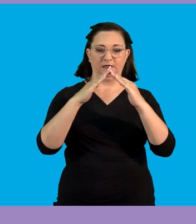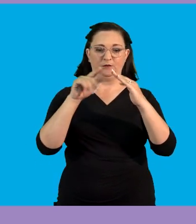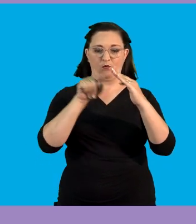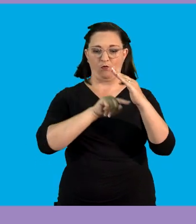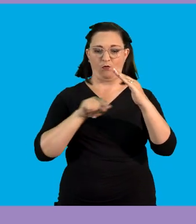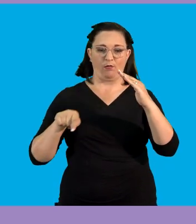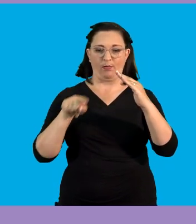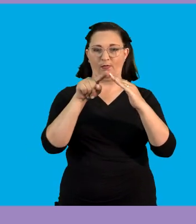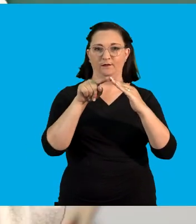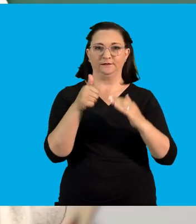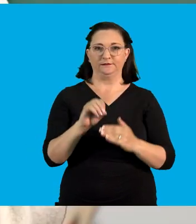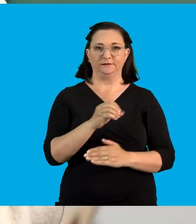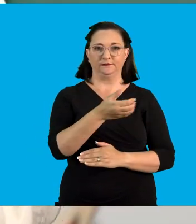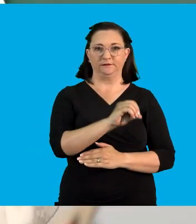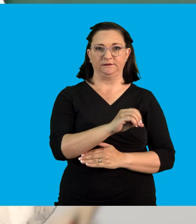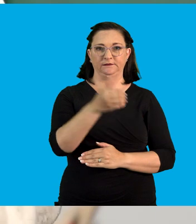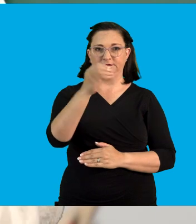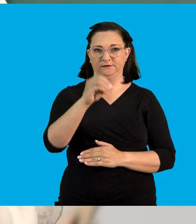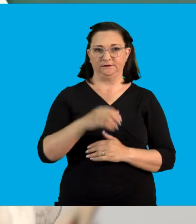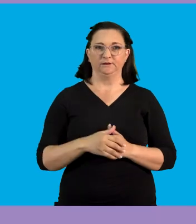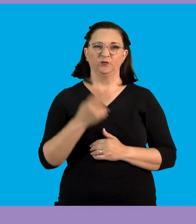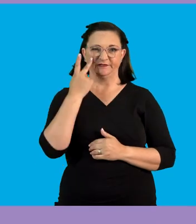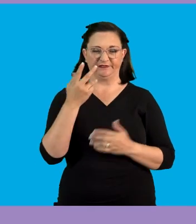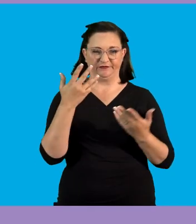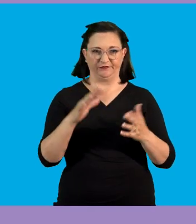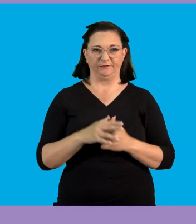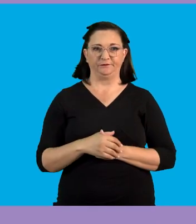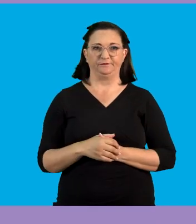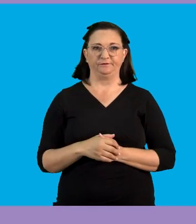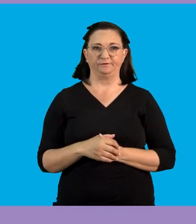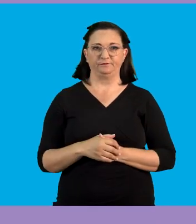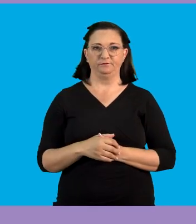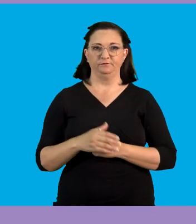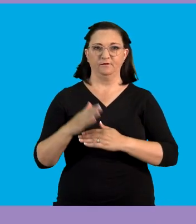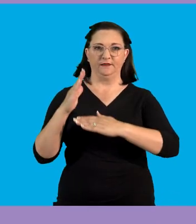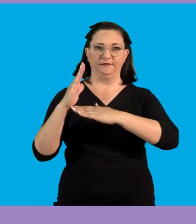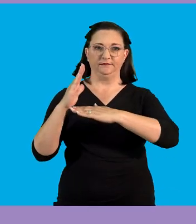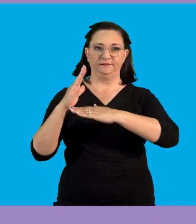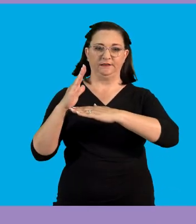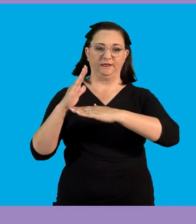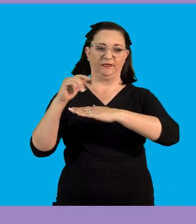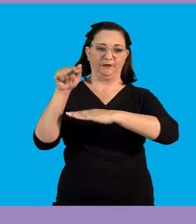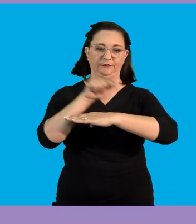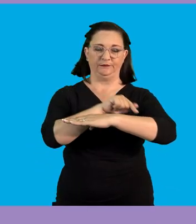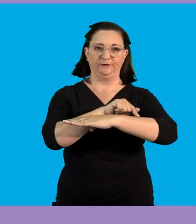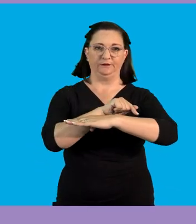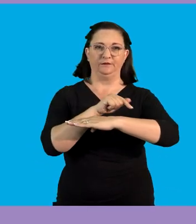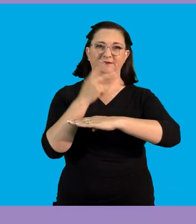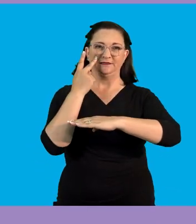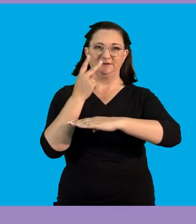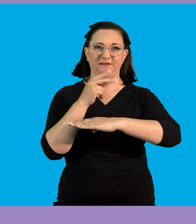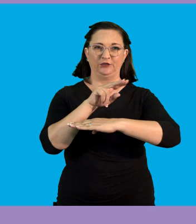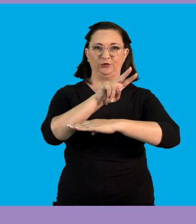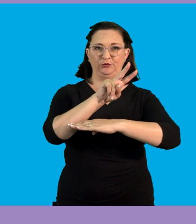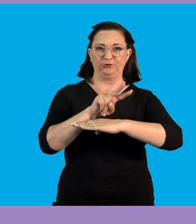to 60 degrees. We've seen that for ourselves. And then the next one is a scalene triangle. And as you can see